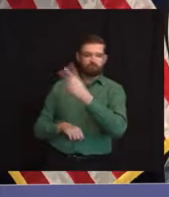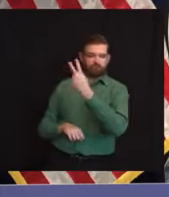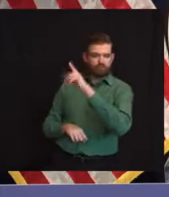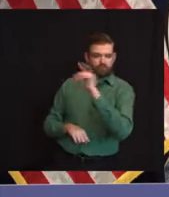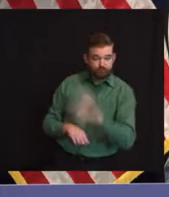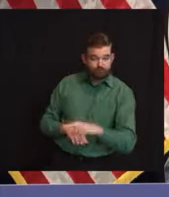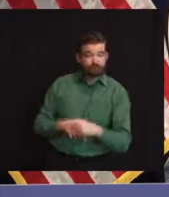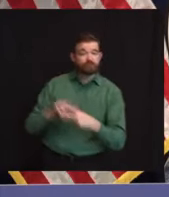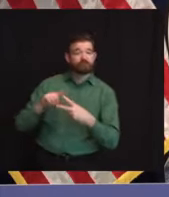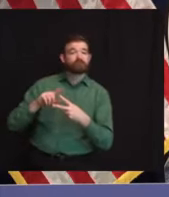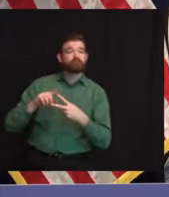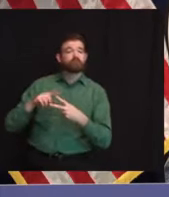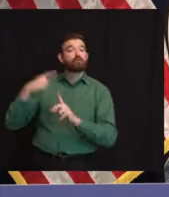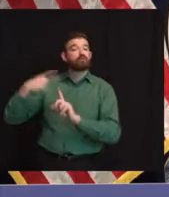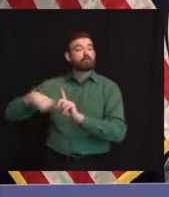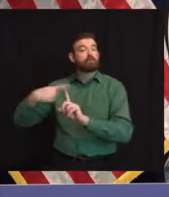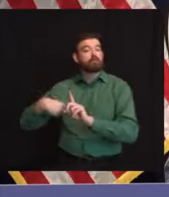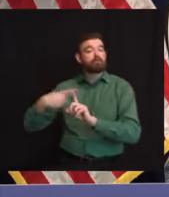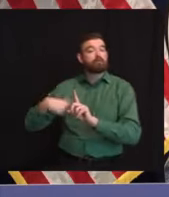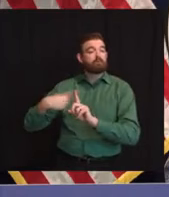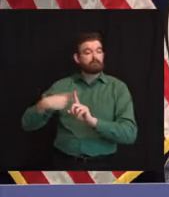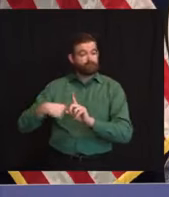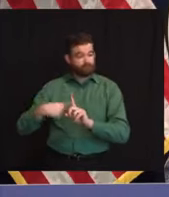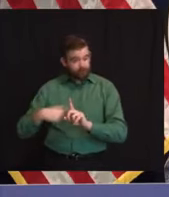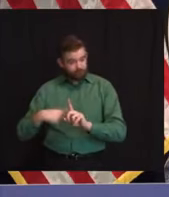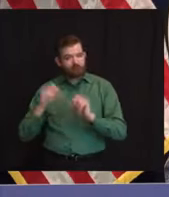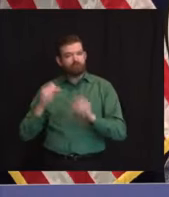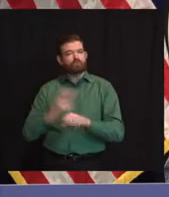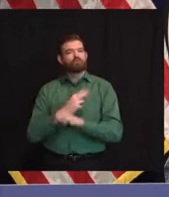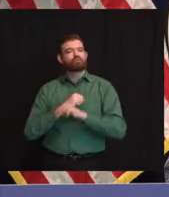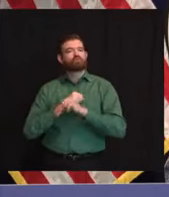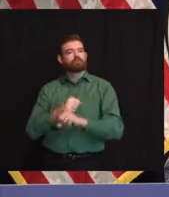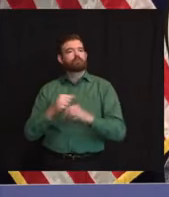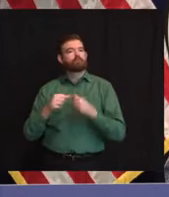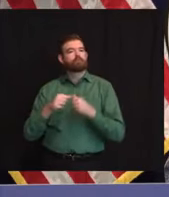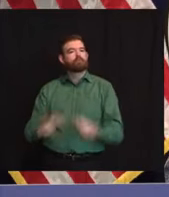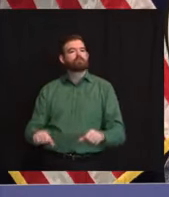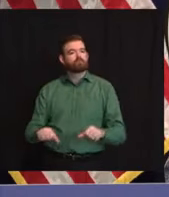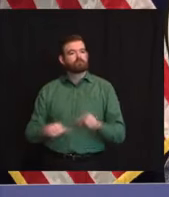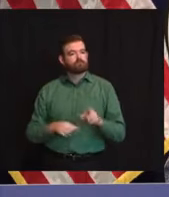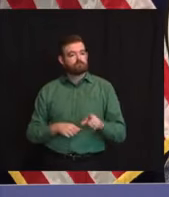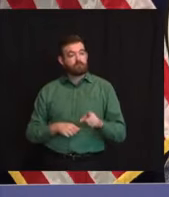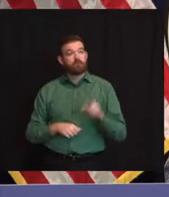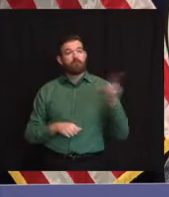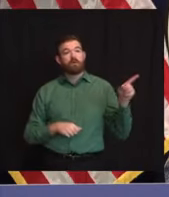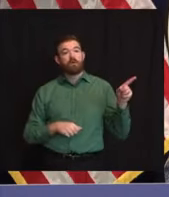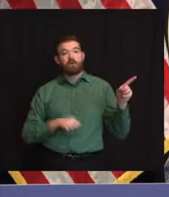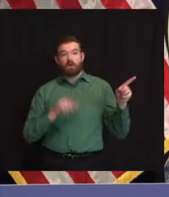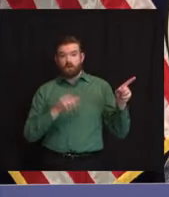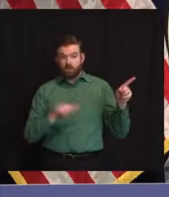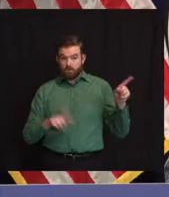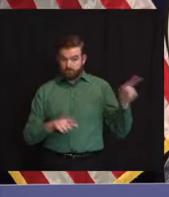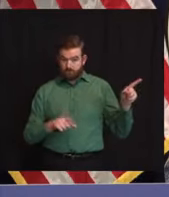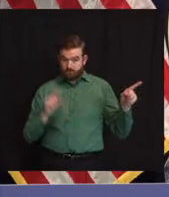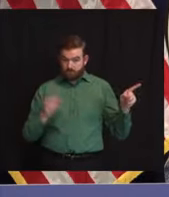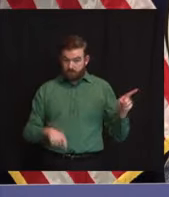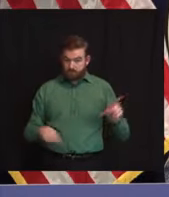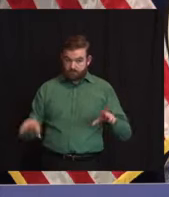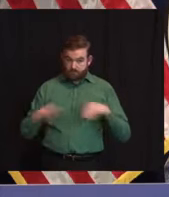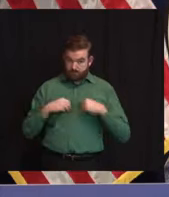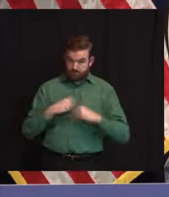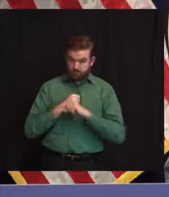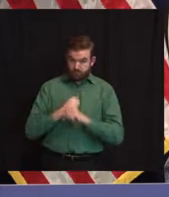security deposits. Does that mean that landlords must accept security deposits, or are you simply encouraging